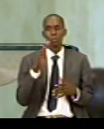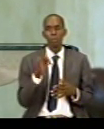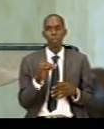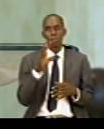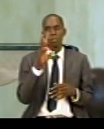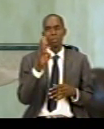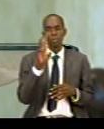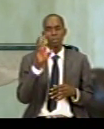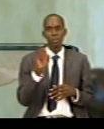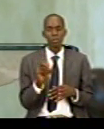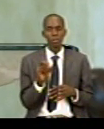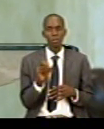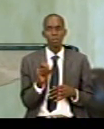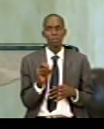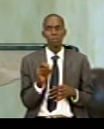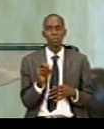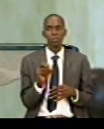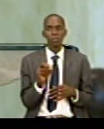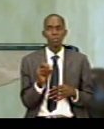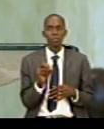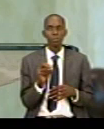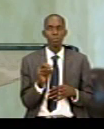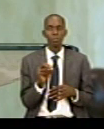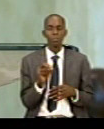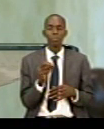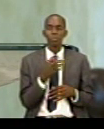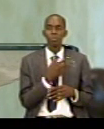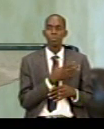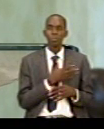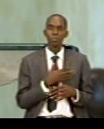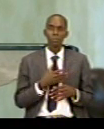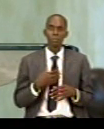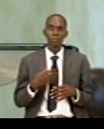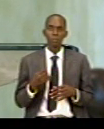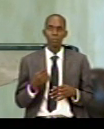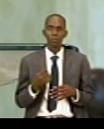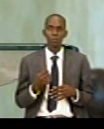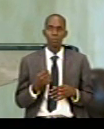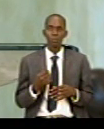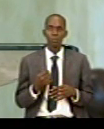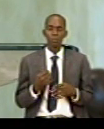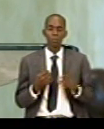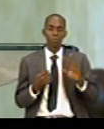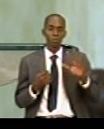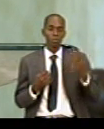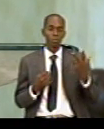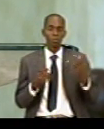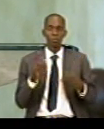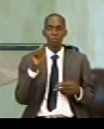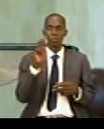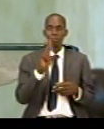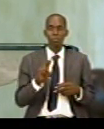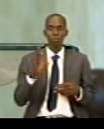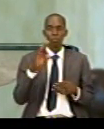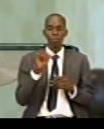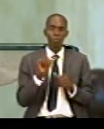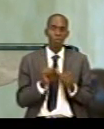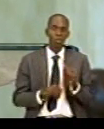6:30. And the third Thursdays of every